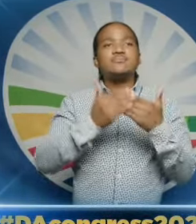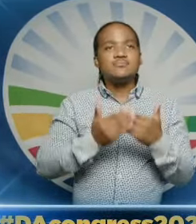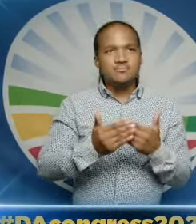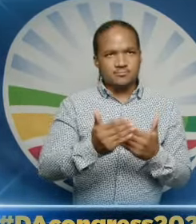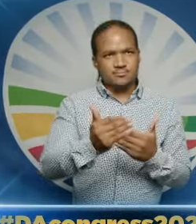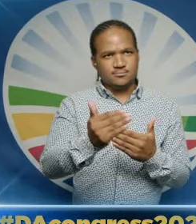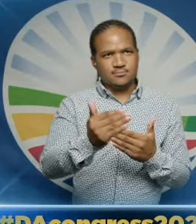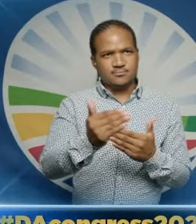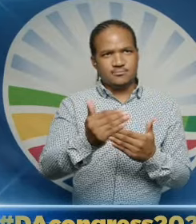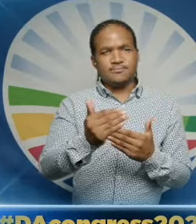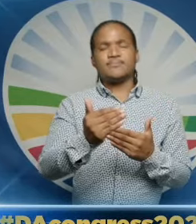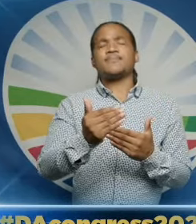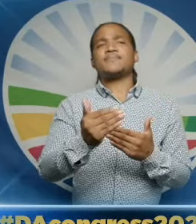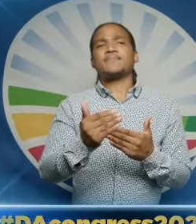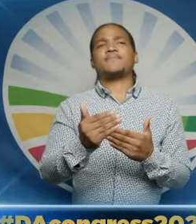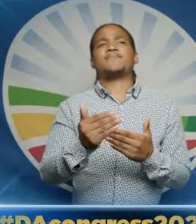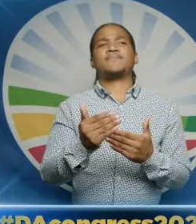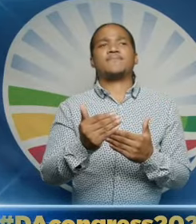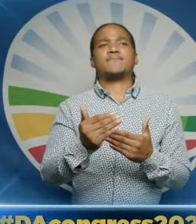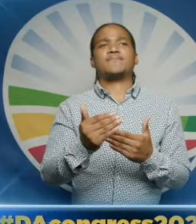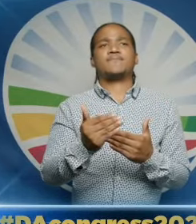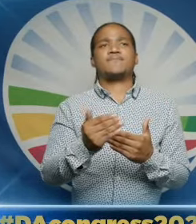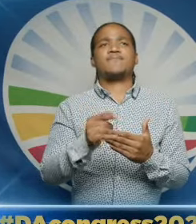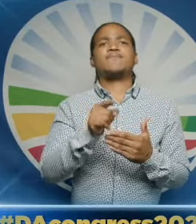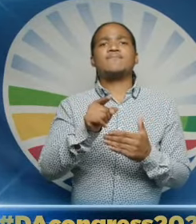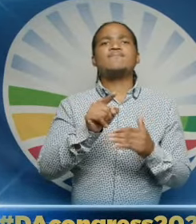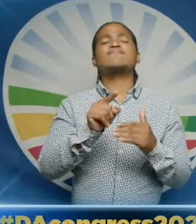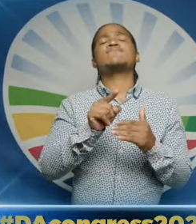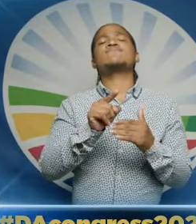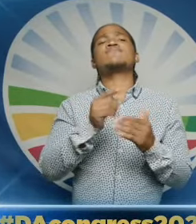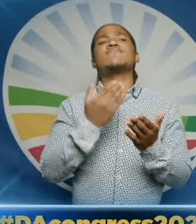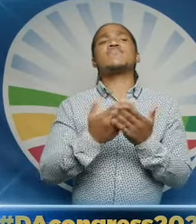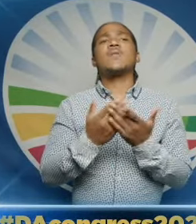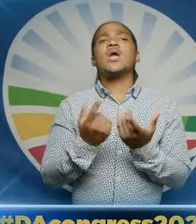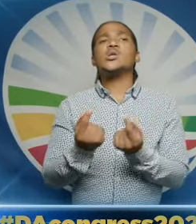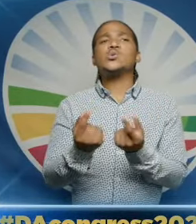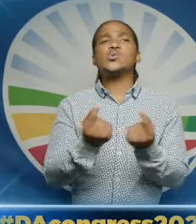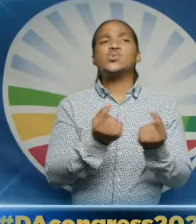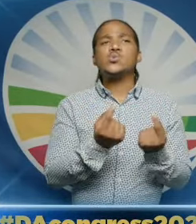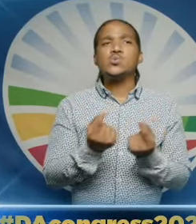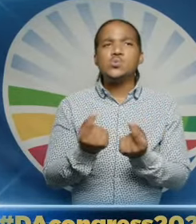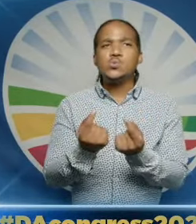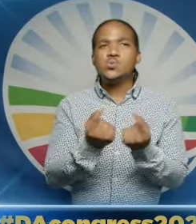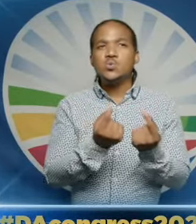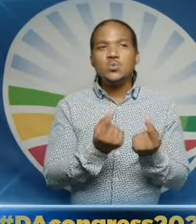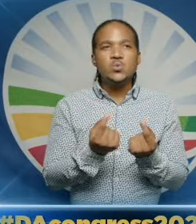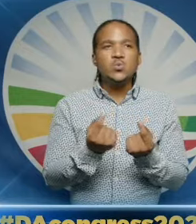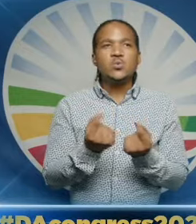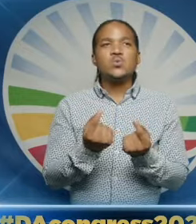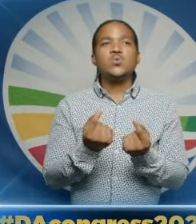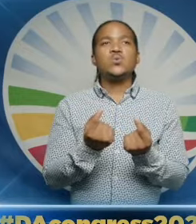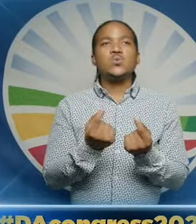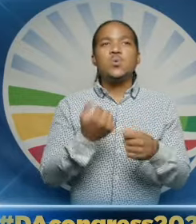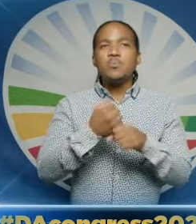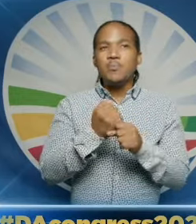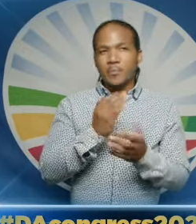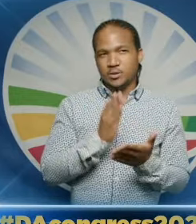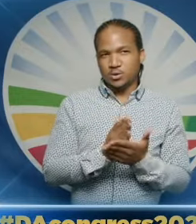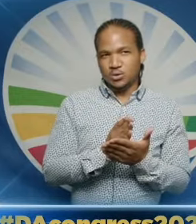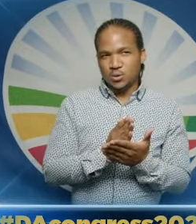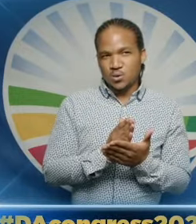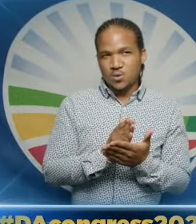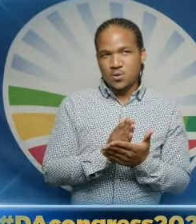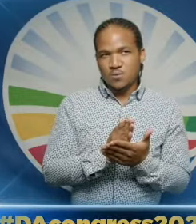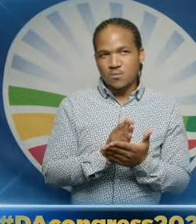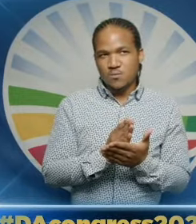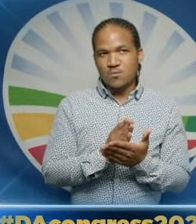Congress and experience the vibe of voting, they can do that as well. And the voting will be done